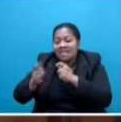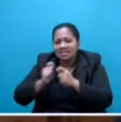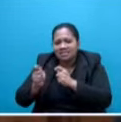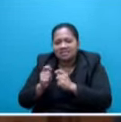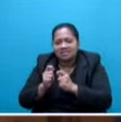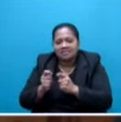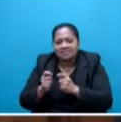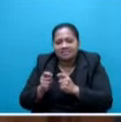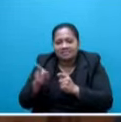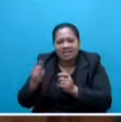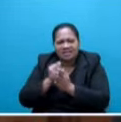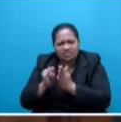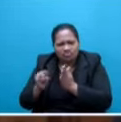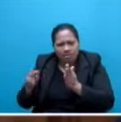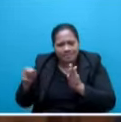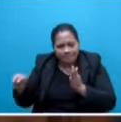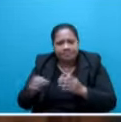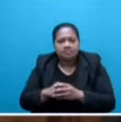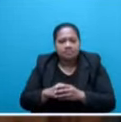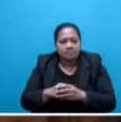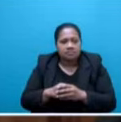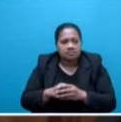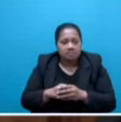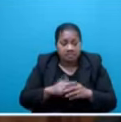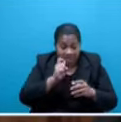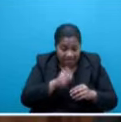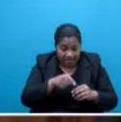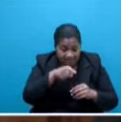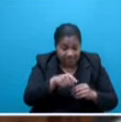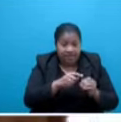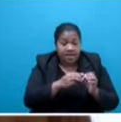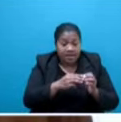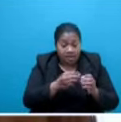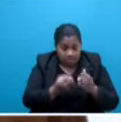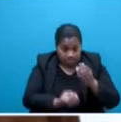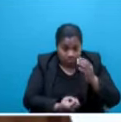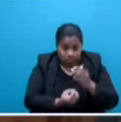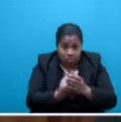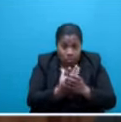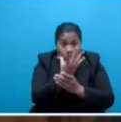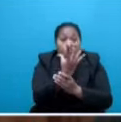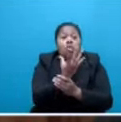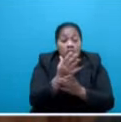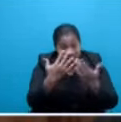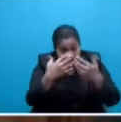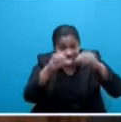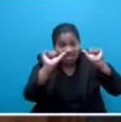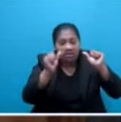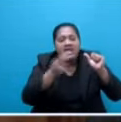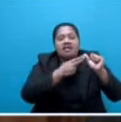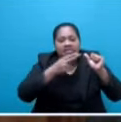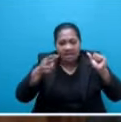At the large mill trial, if the large mill trial is successful, then the seed multiplication takes place before